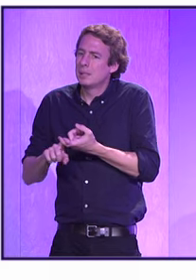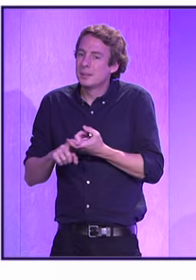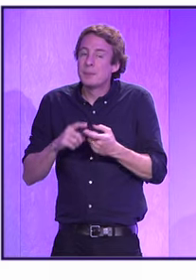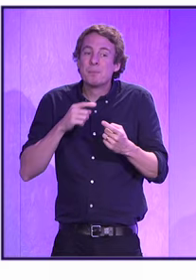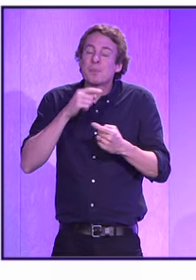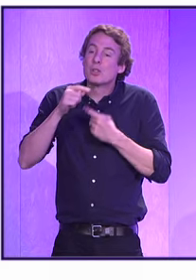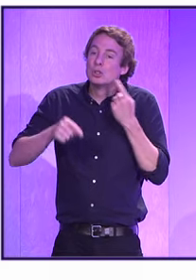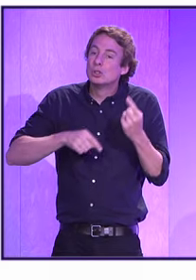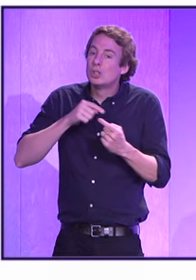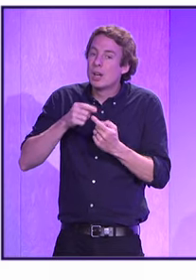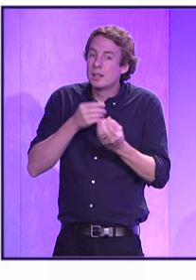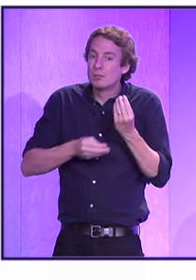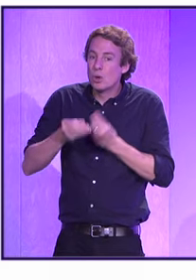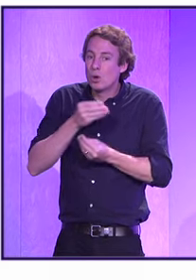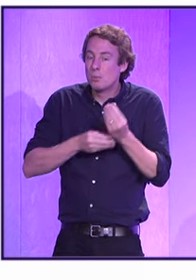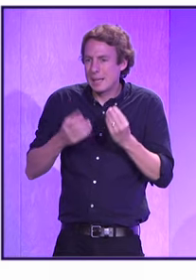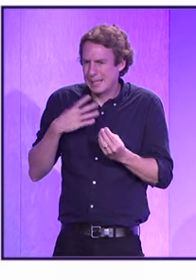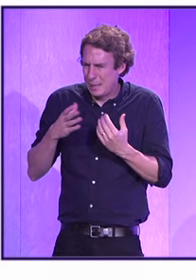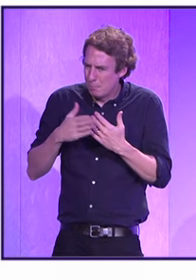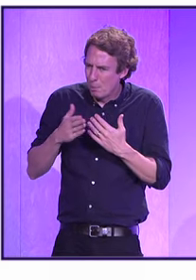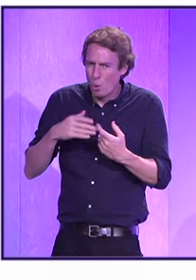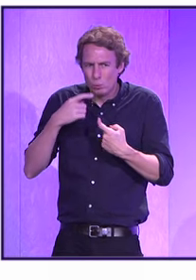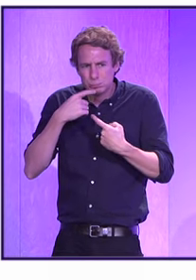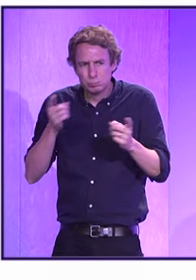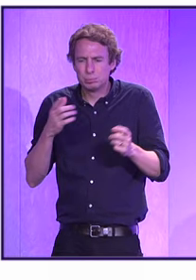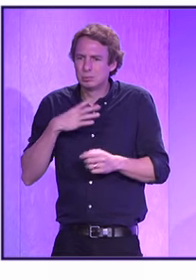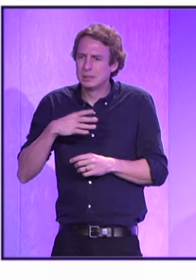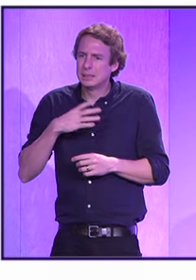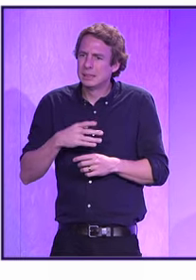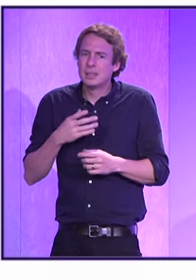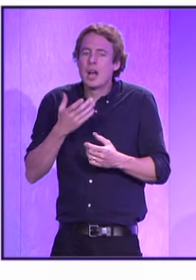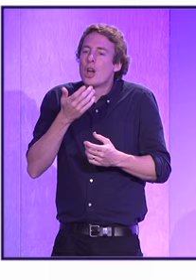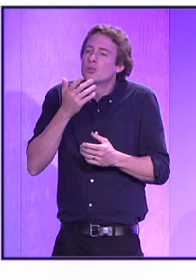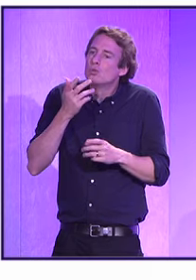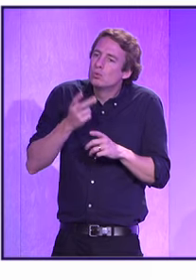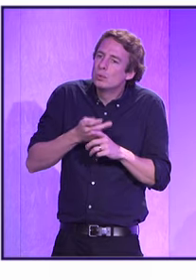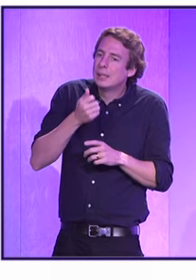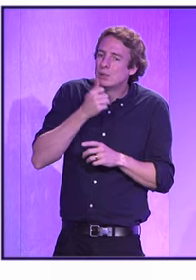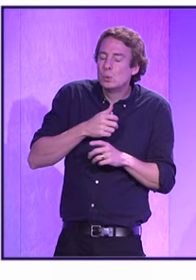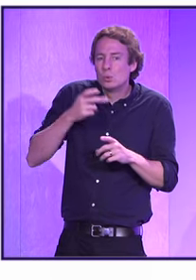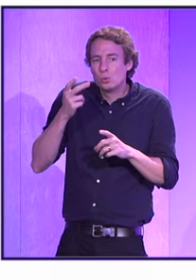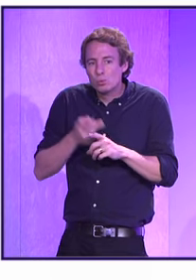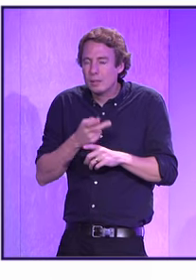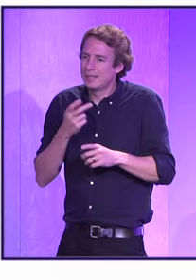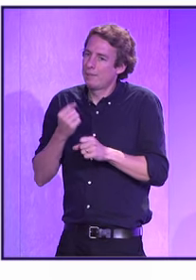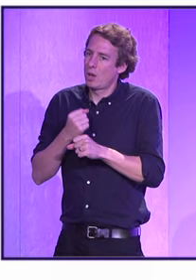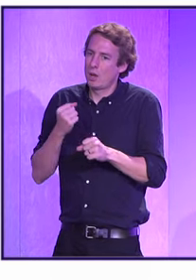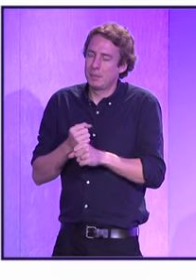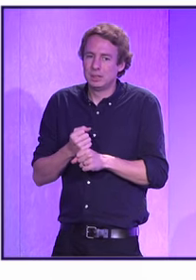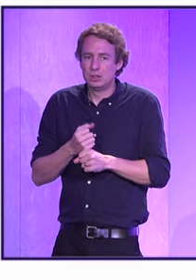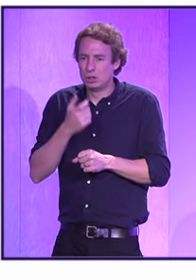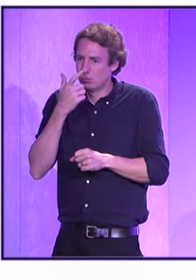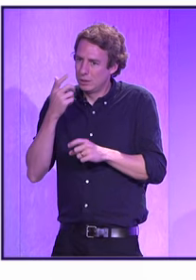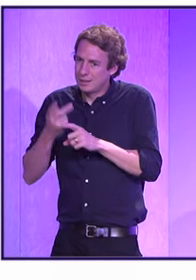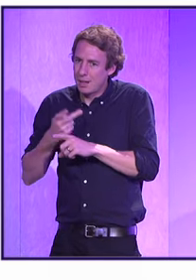circular economy is a concept that needs to be preached, you know, more in tech. You know, it's around reusing, refurbishing, and recycling. So we should